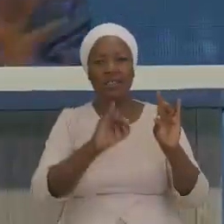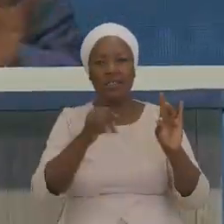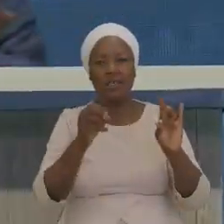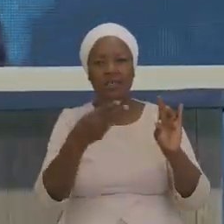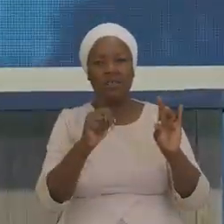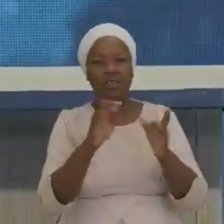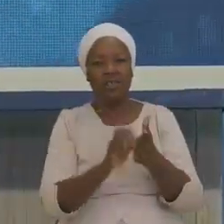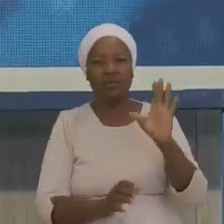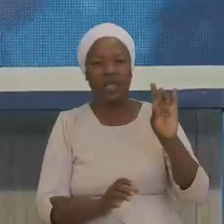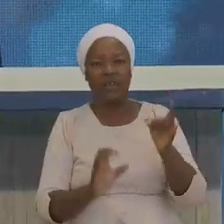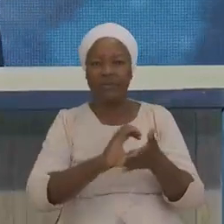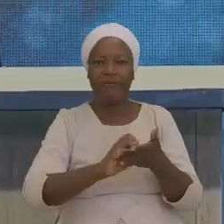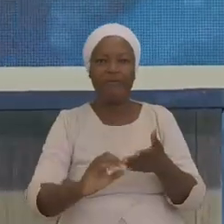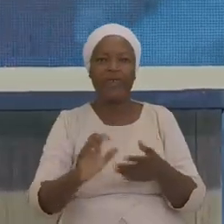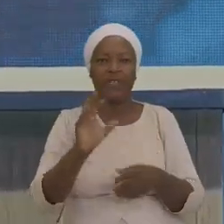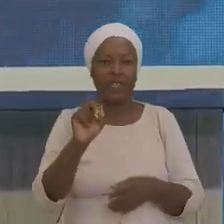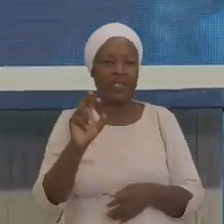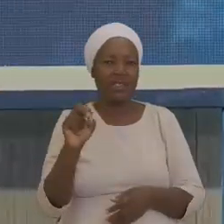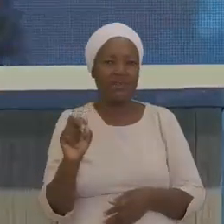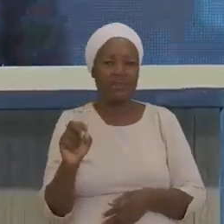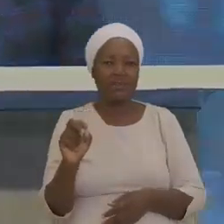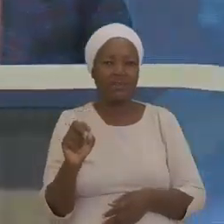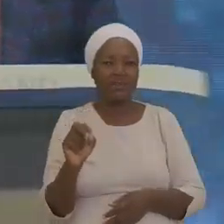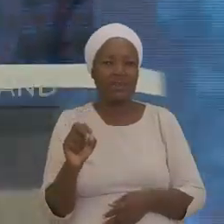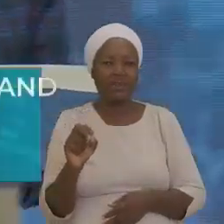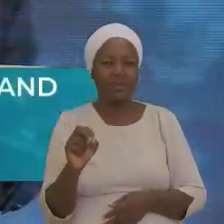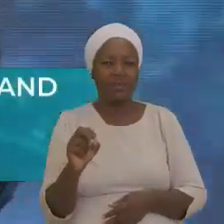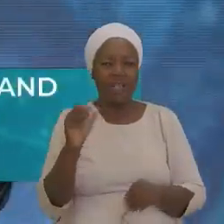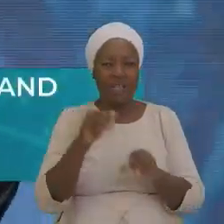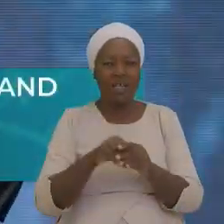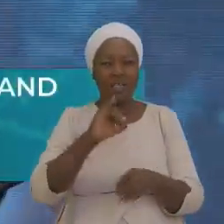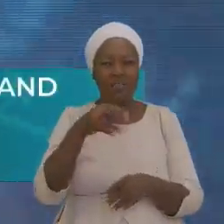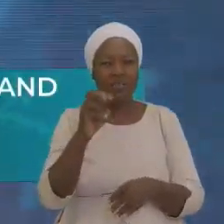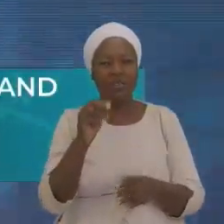8. I'm reading from verse 30. In John chapter